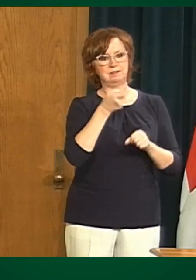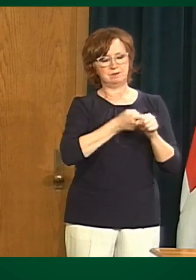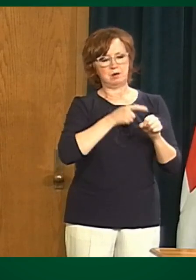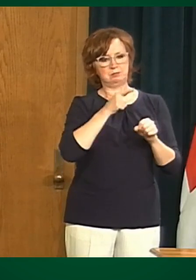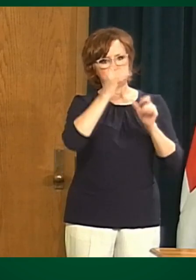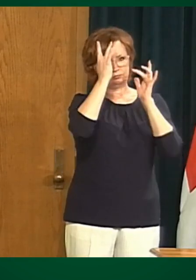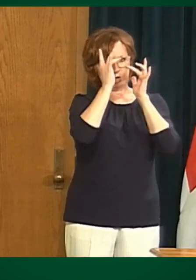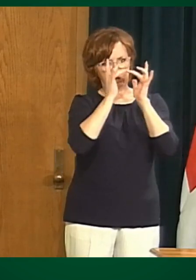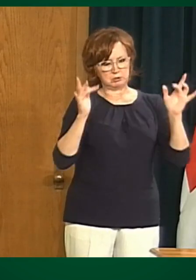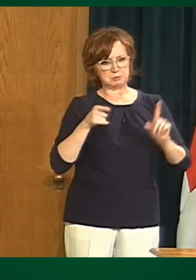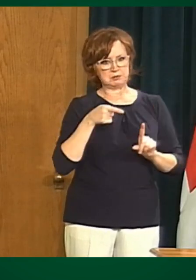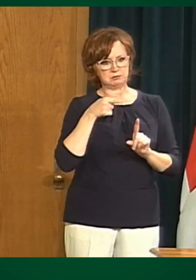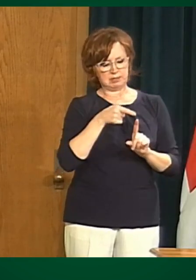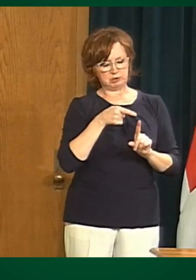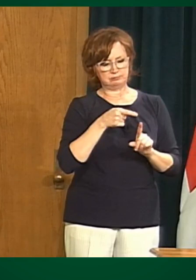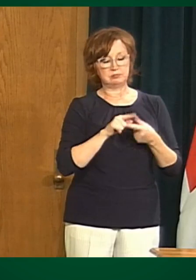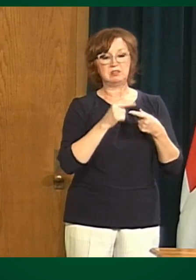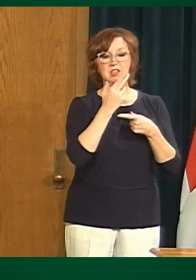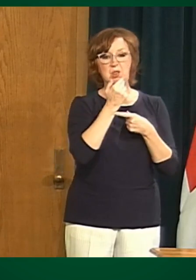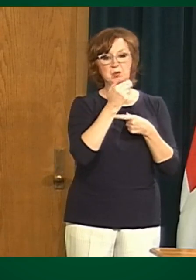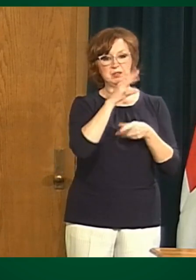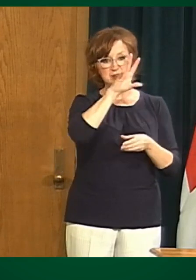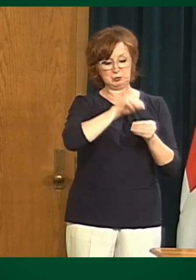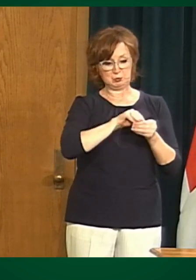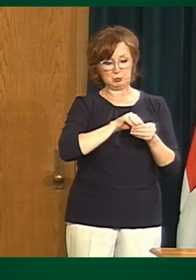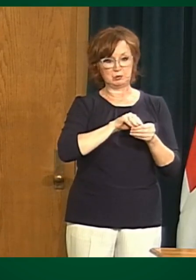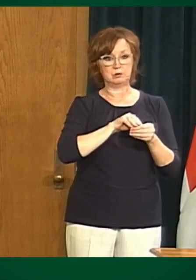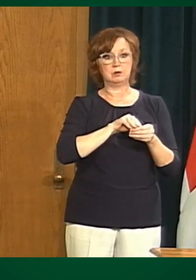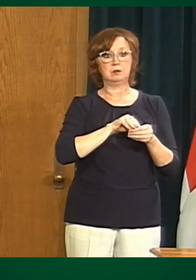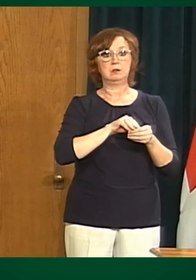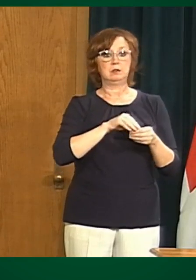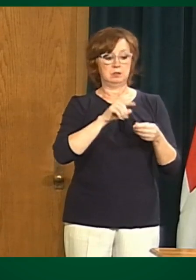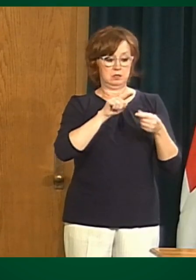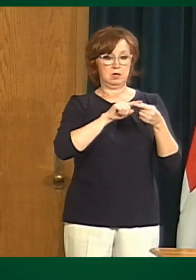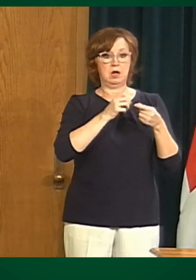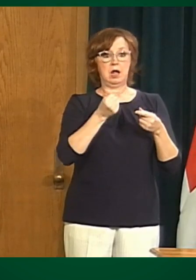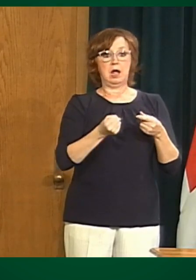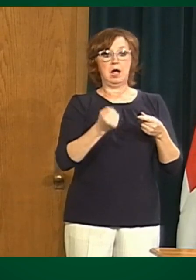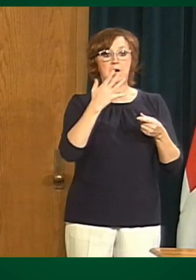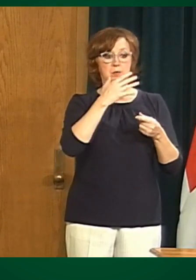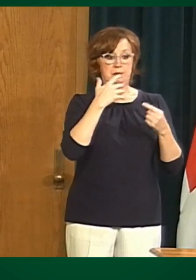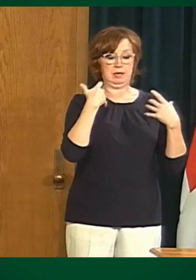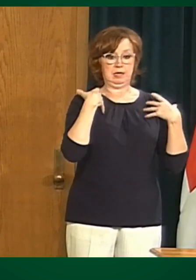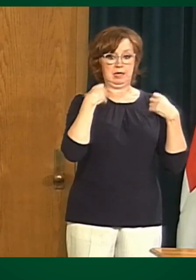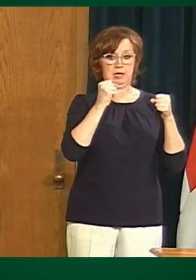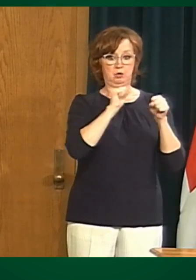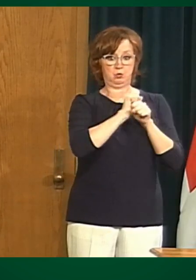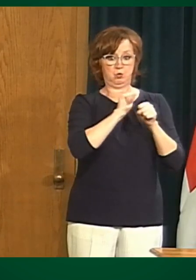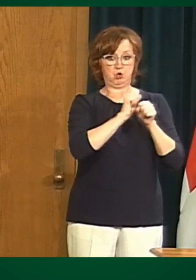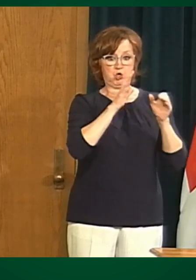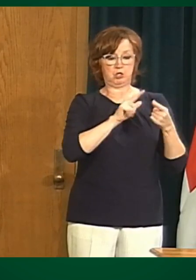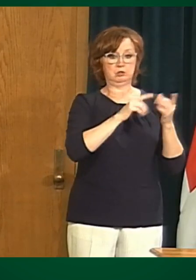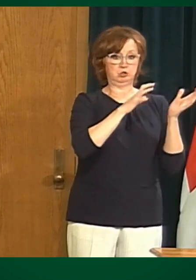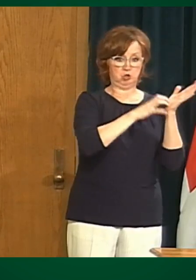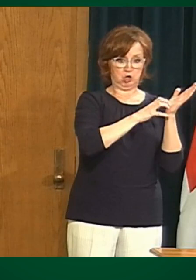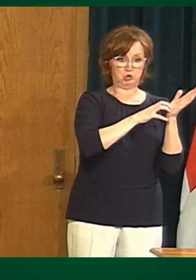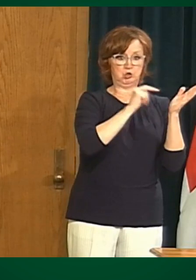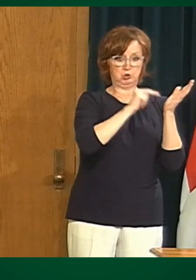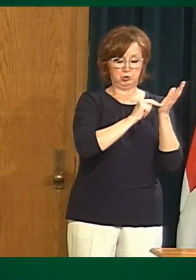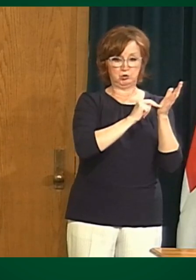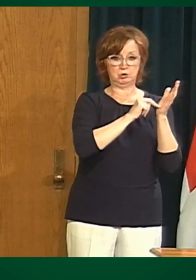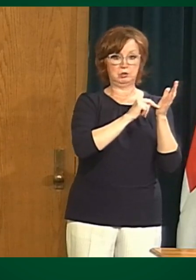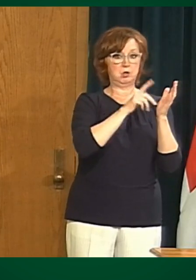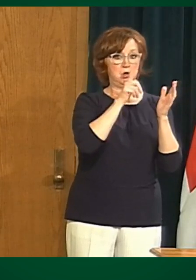Hospital. And these 13 cases include 5 healthcare workers, and